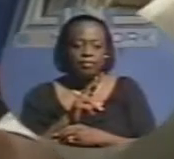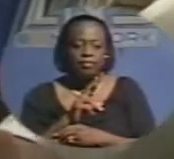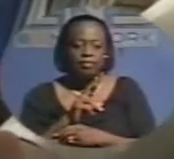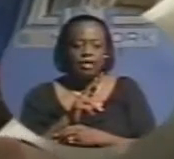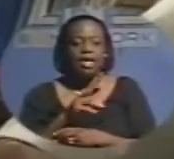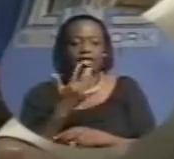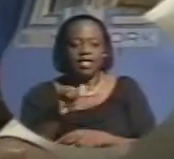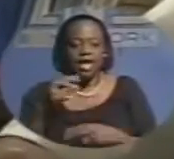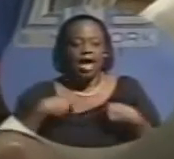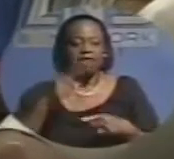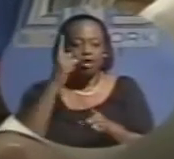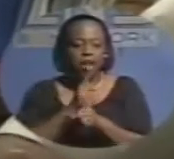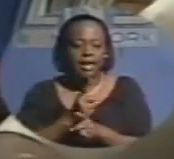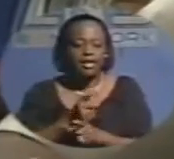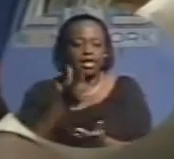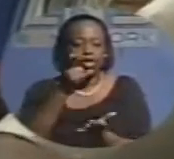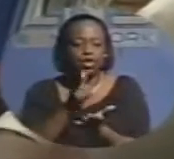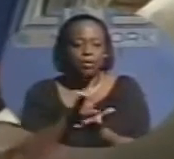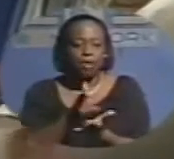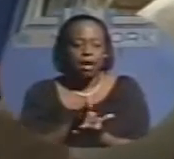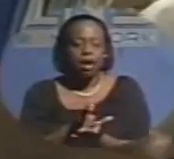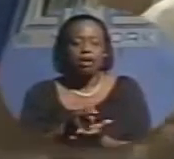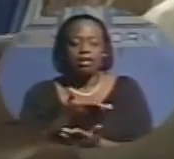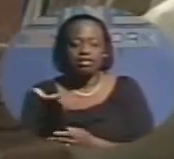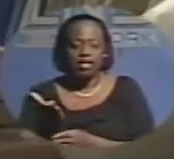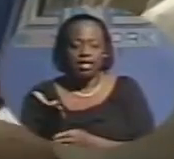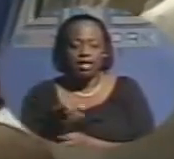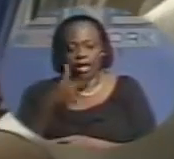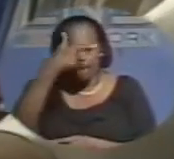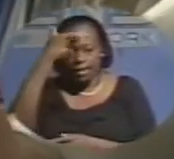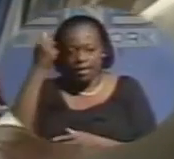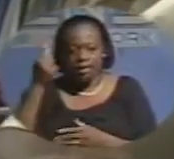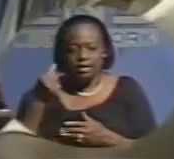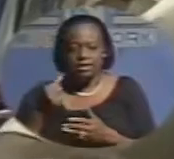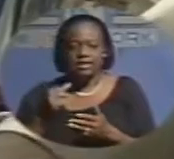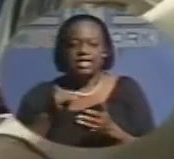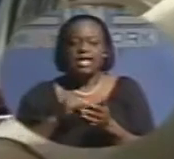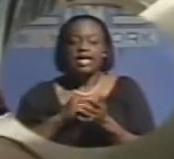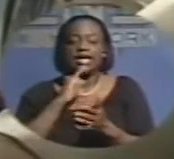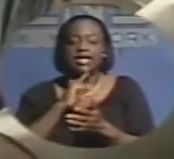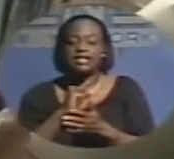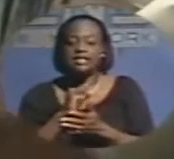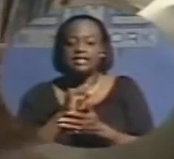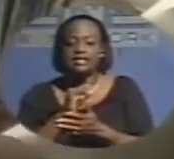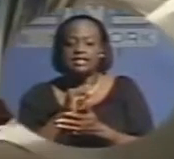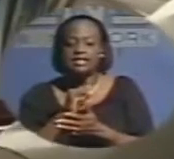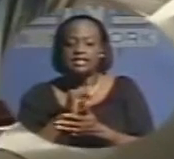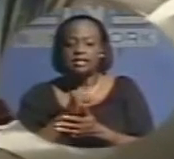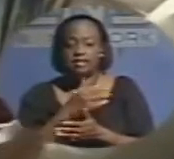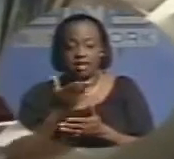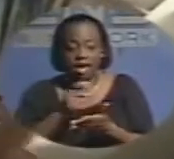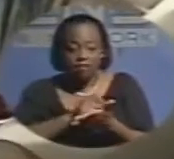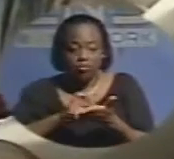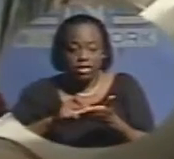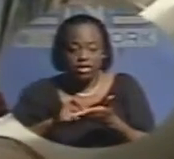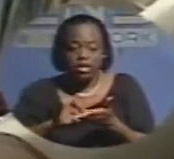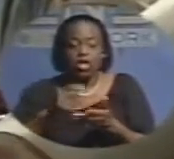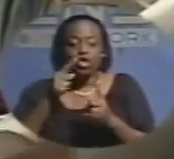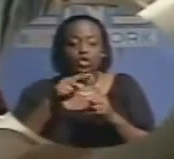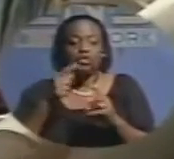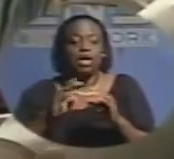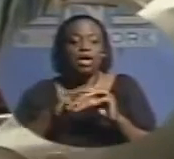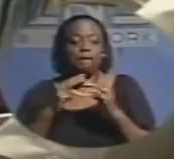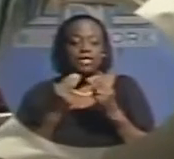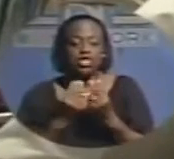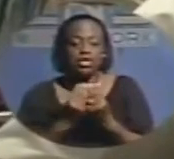right to park there, okay? And because it isn't there, I have written a letter to the commissioner office asking for